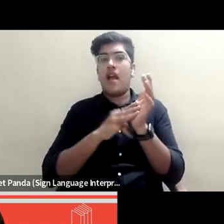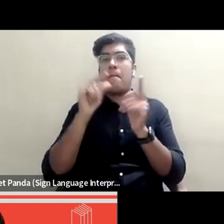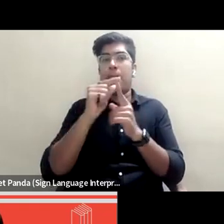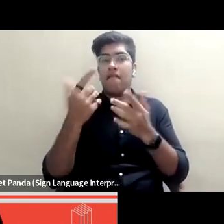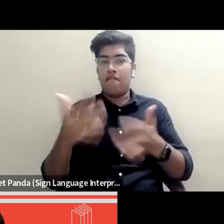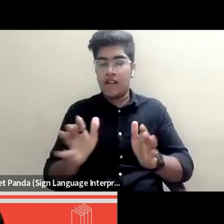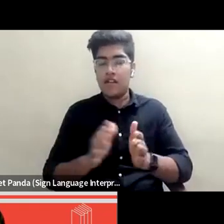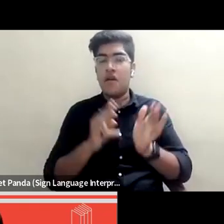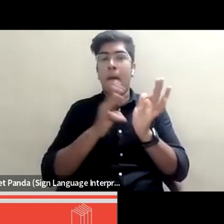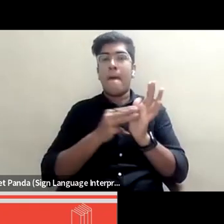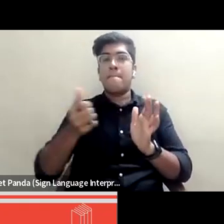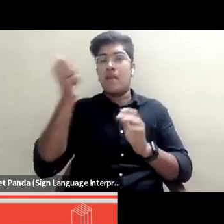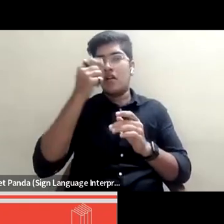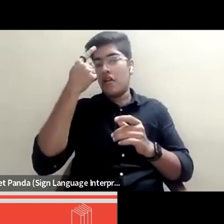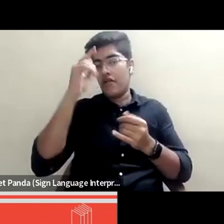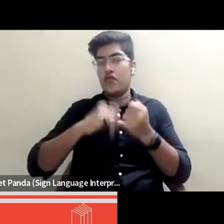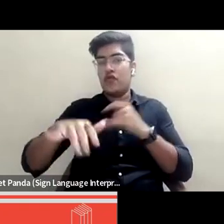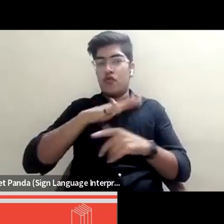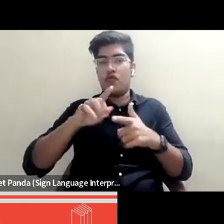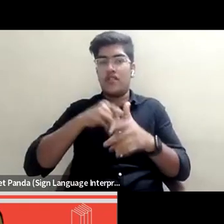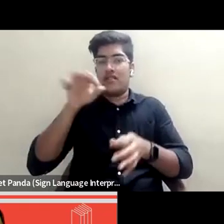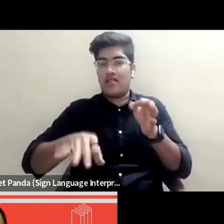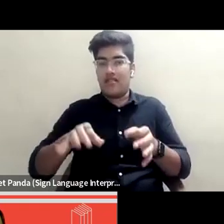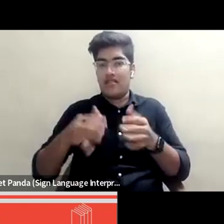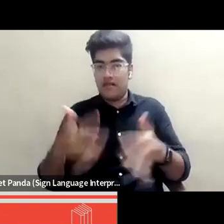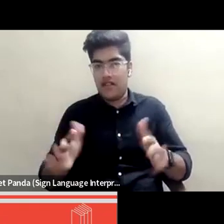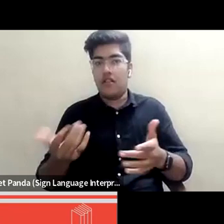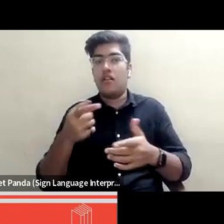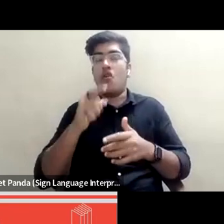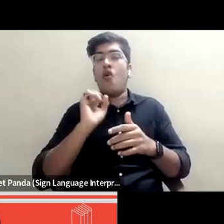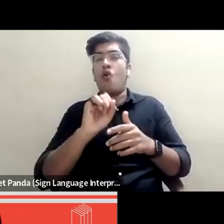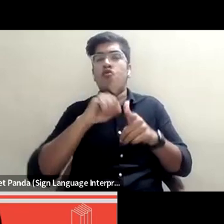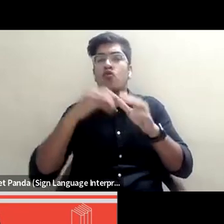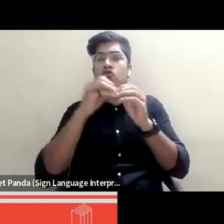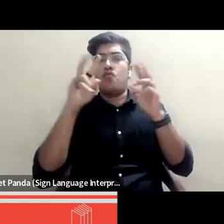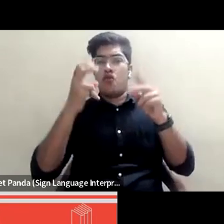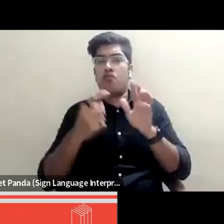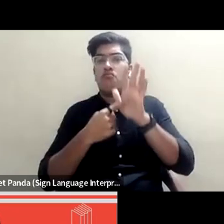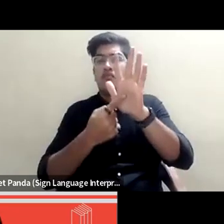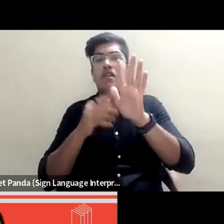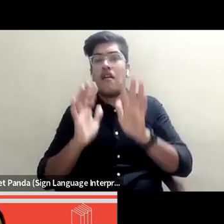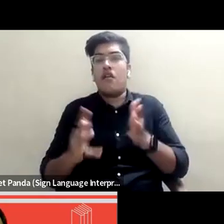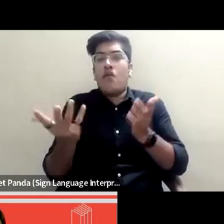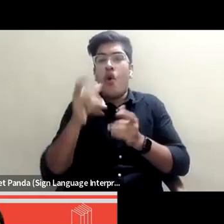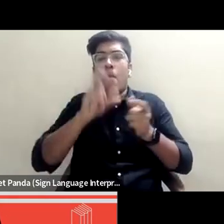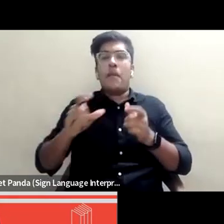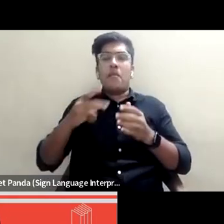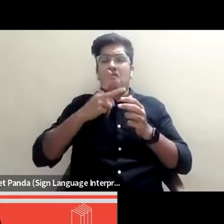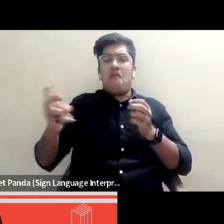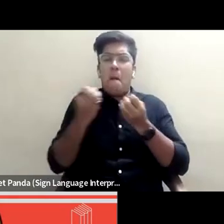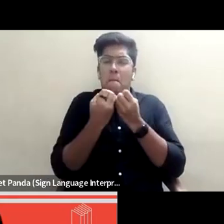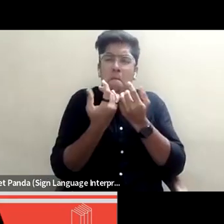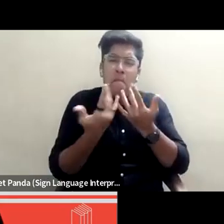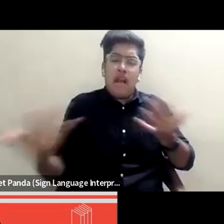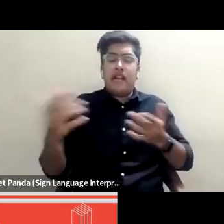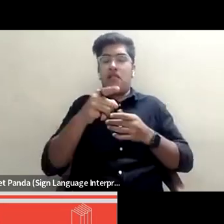And it's perhaps part of your job description almost that you interact with a very, very wide cross section of